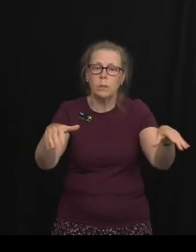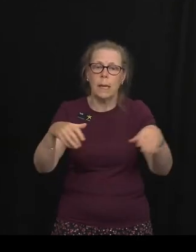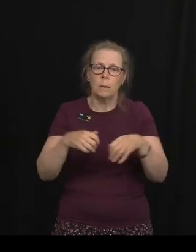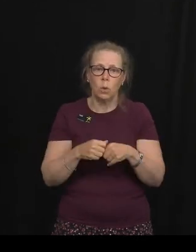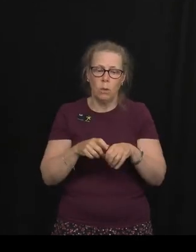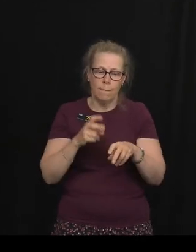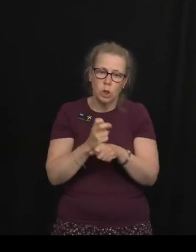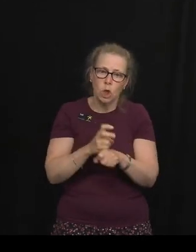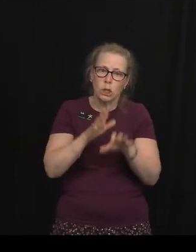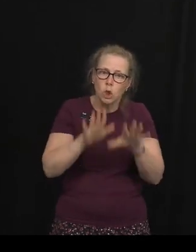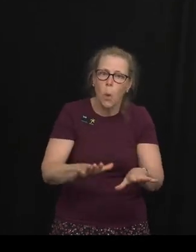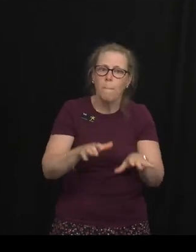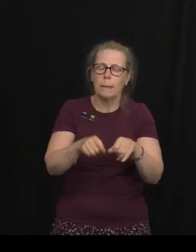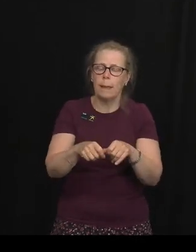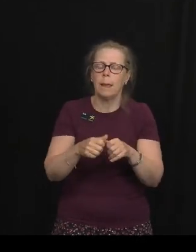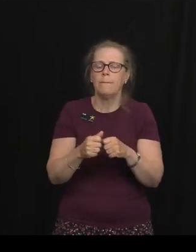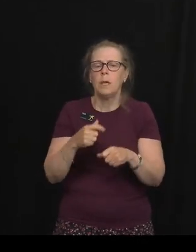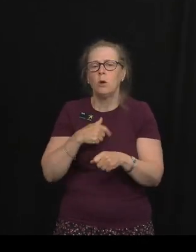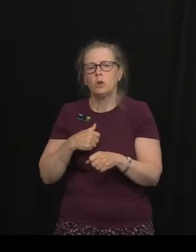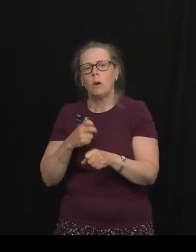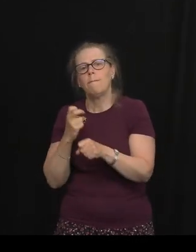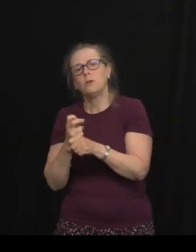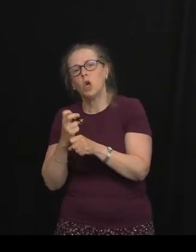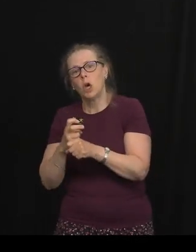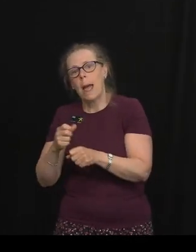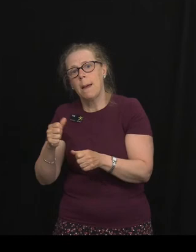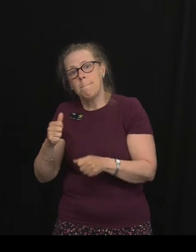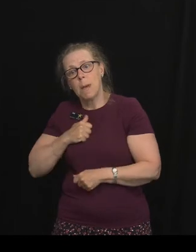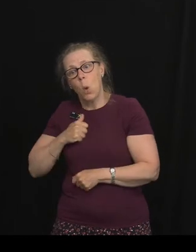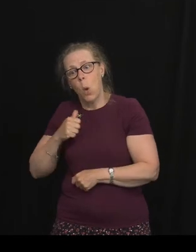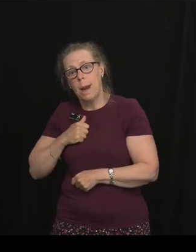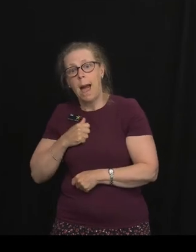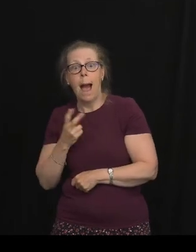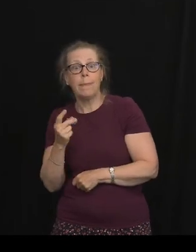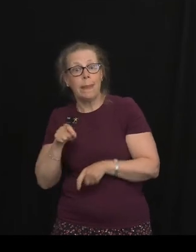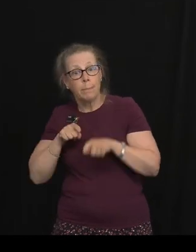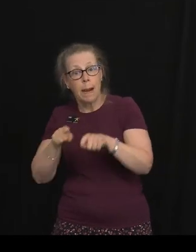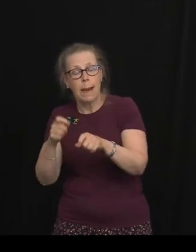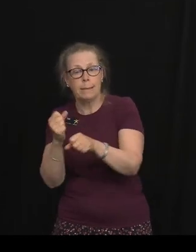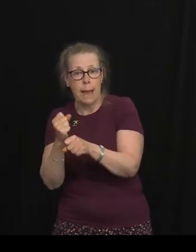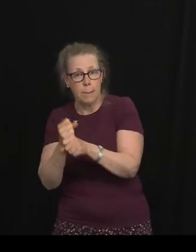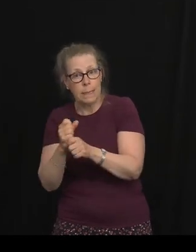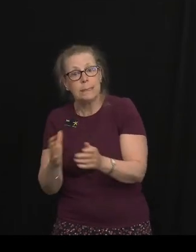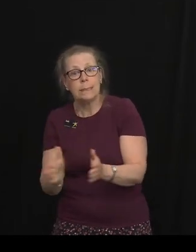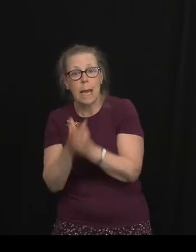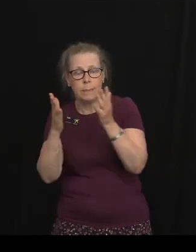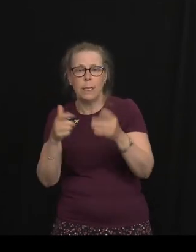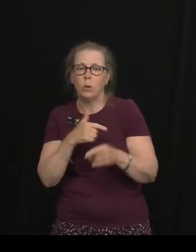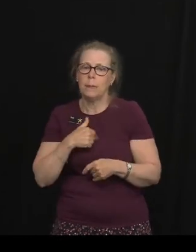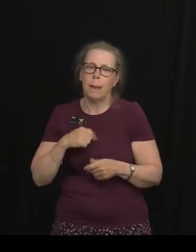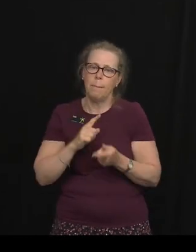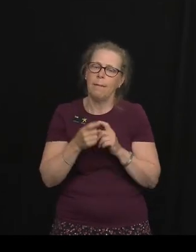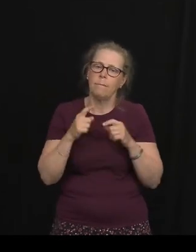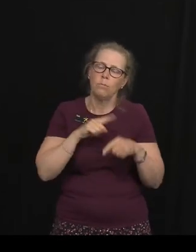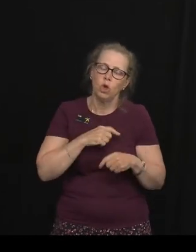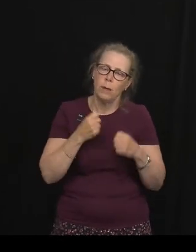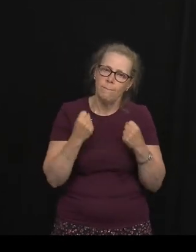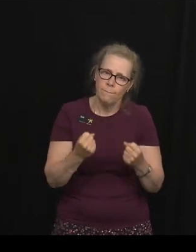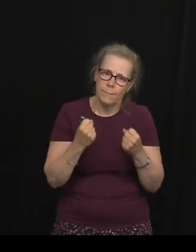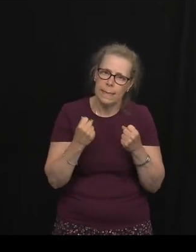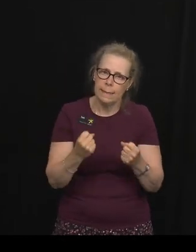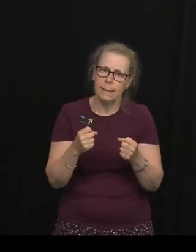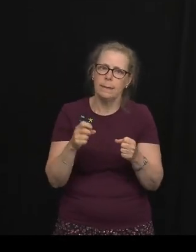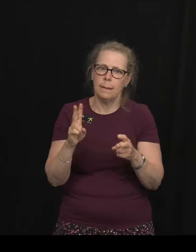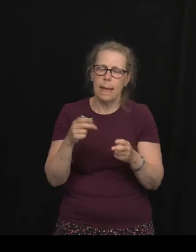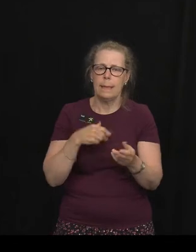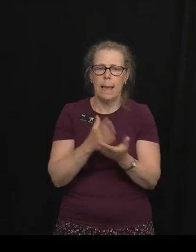we also tried to maintain the other work at the same time. And I actually think that was important for the work to stop the spreading